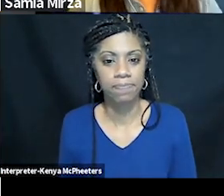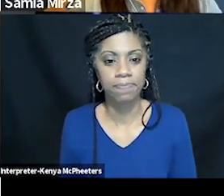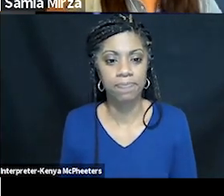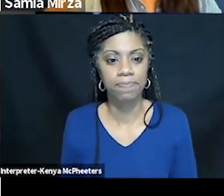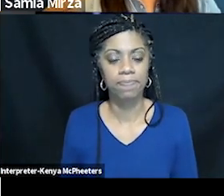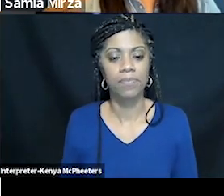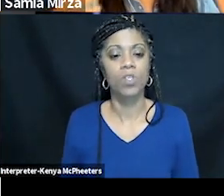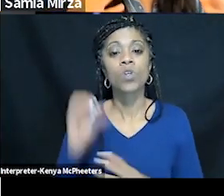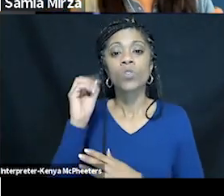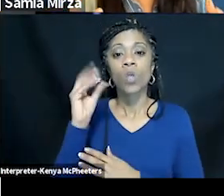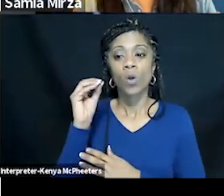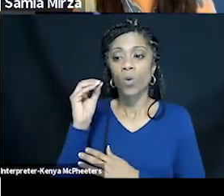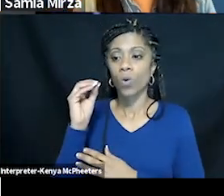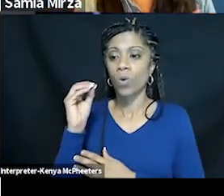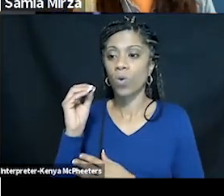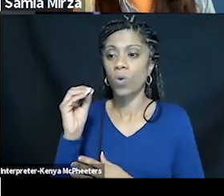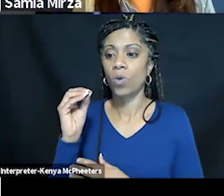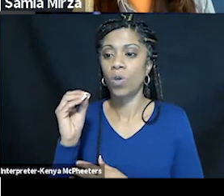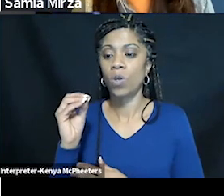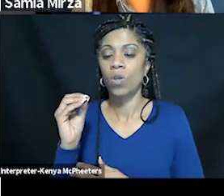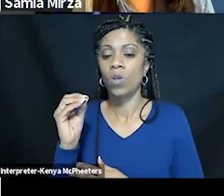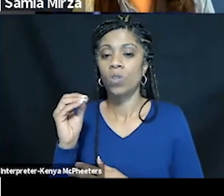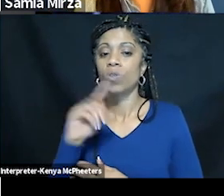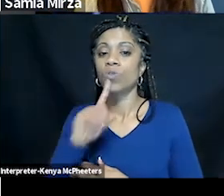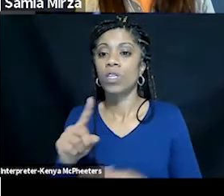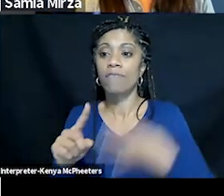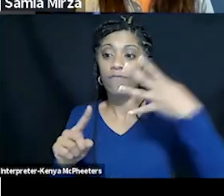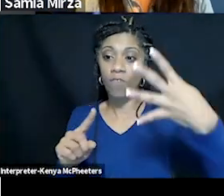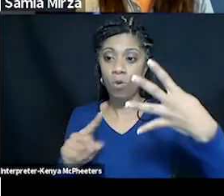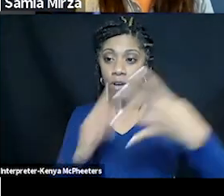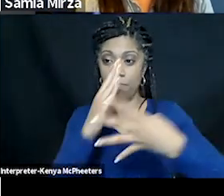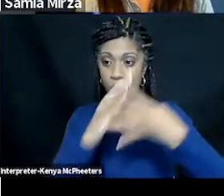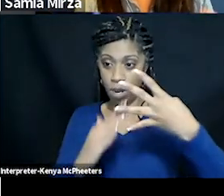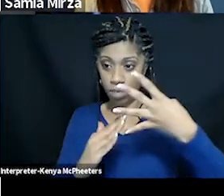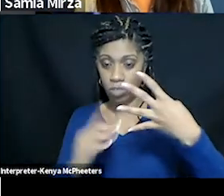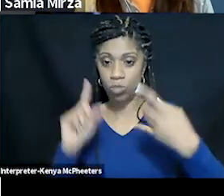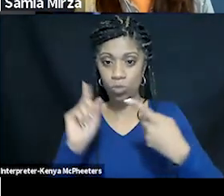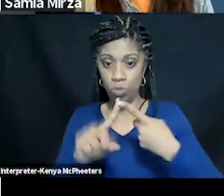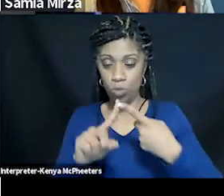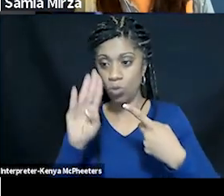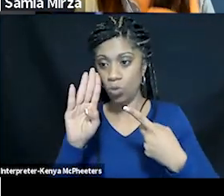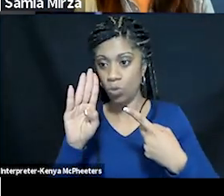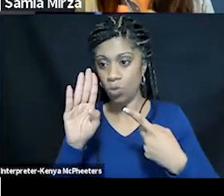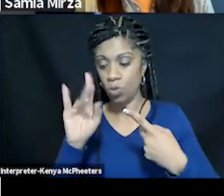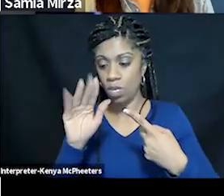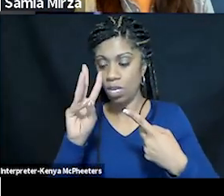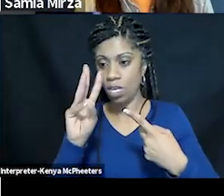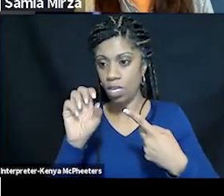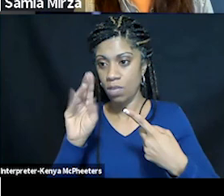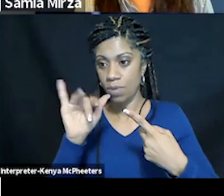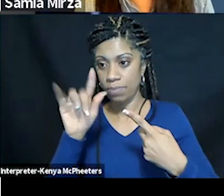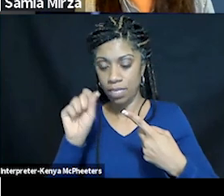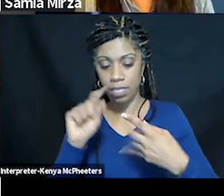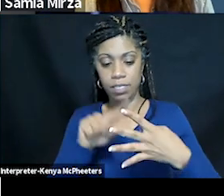So there's really 4 major sections to the site that we wanted to build out as a resource for all of you and to continue